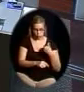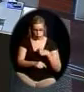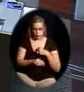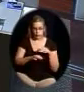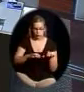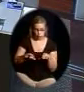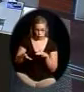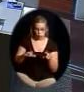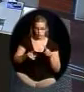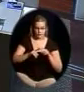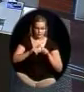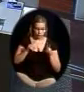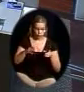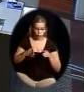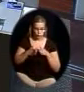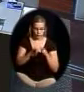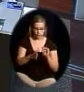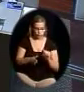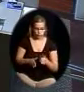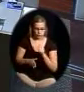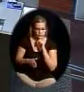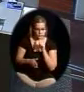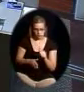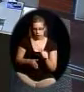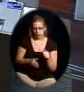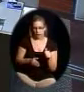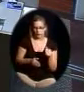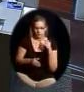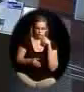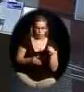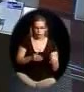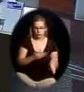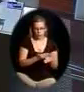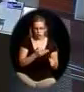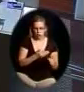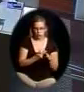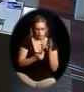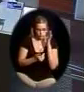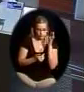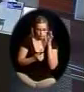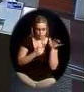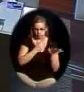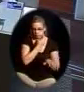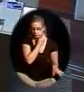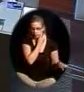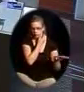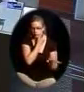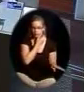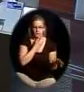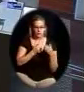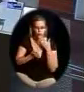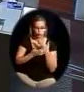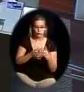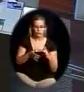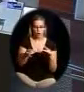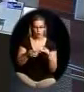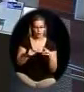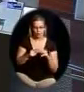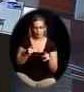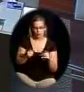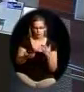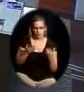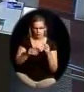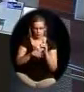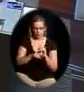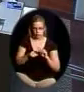in a variety of ways. It just hasn't been our practice to do that as far as the fields are concerned. So I think it's a good comment, but maybe use a different